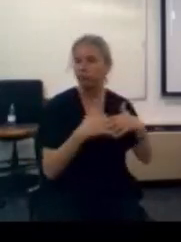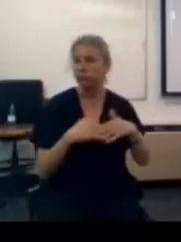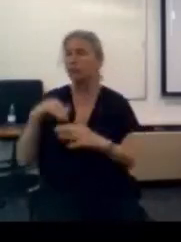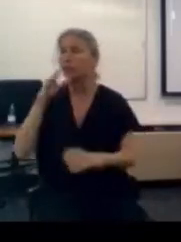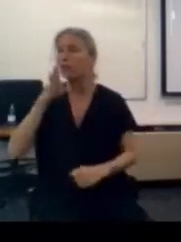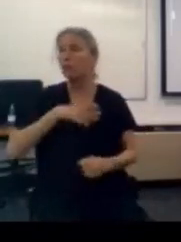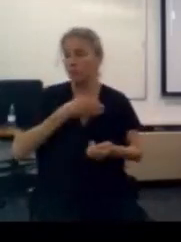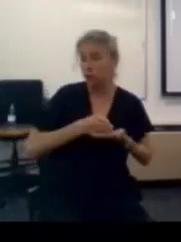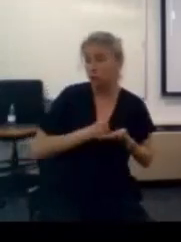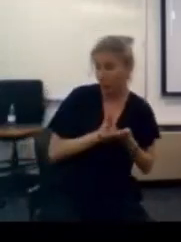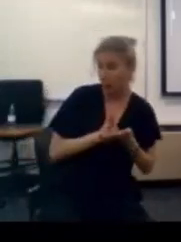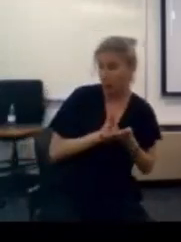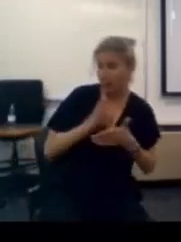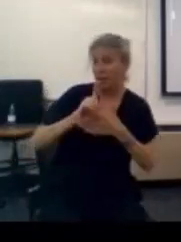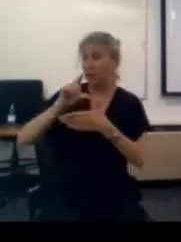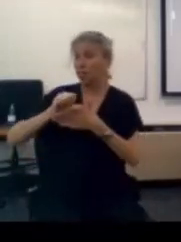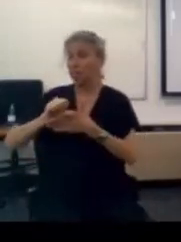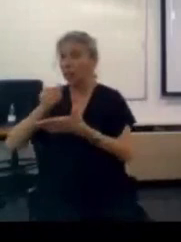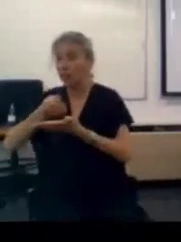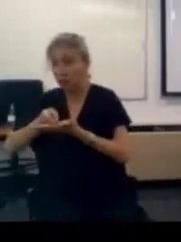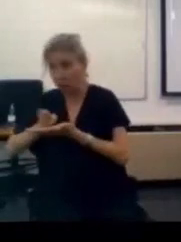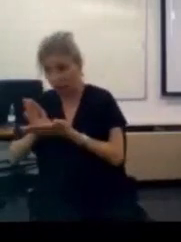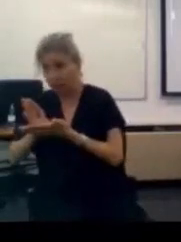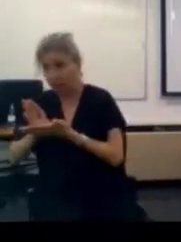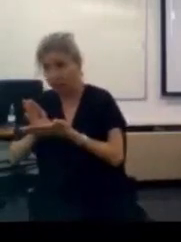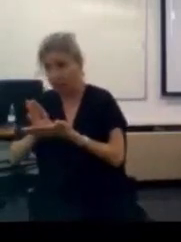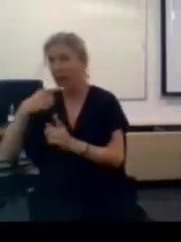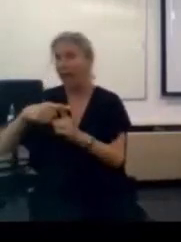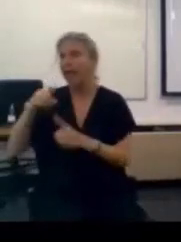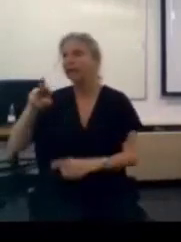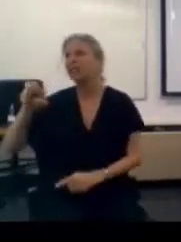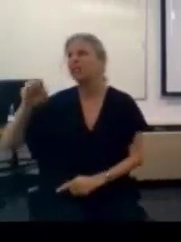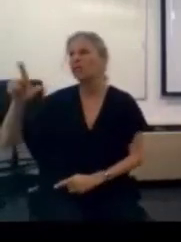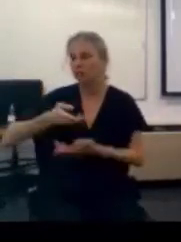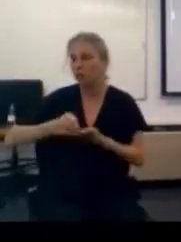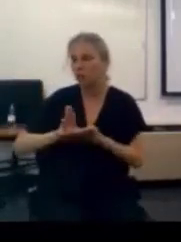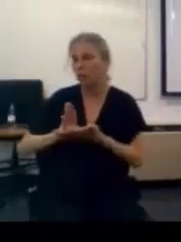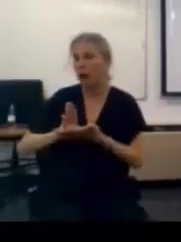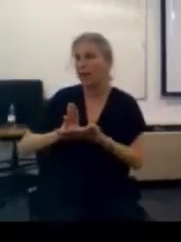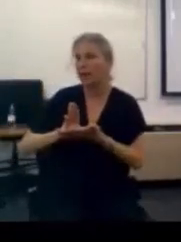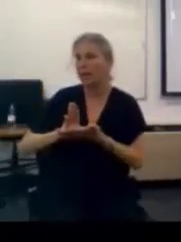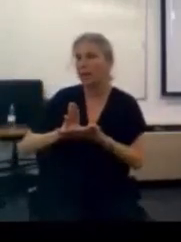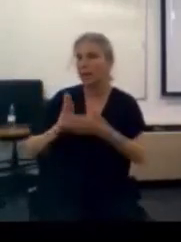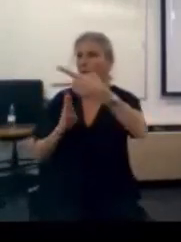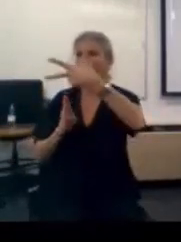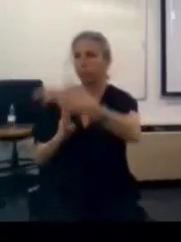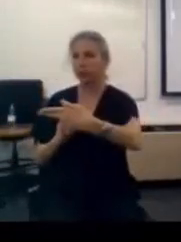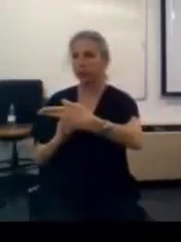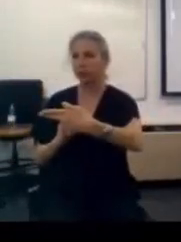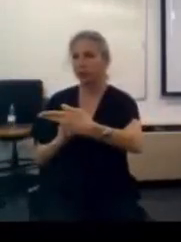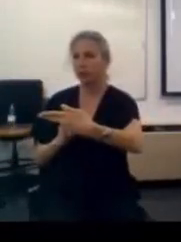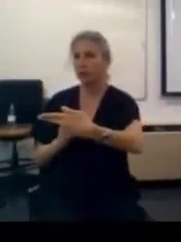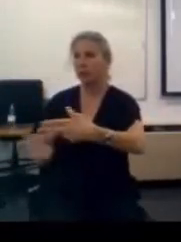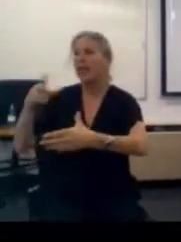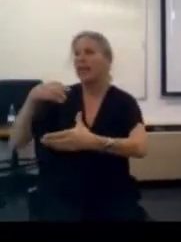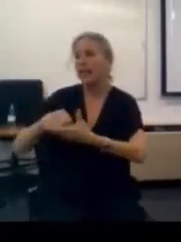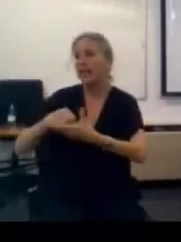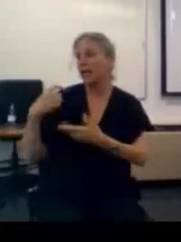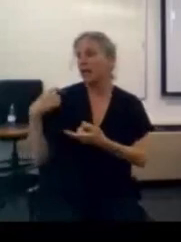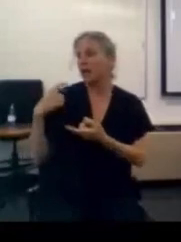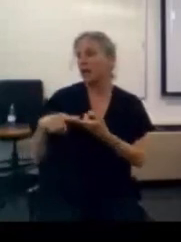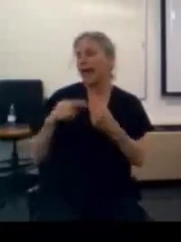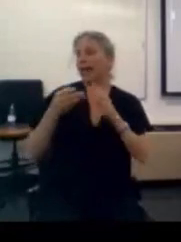as it's the convergence of women's rights, disability rights, and civil rights all within